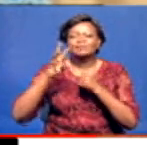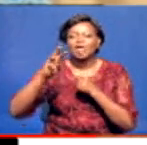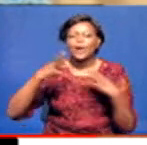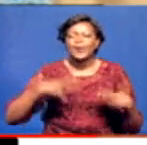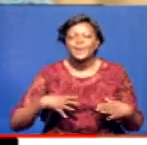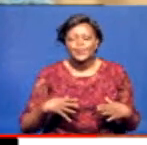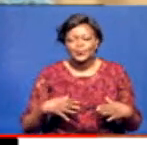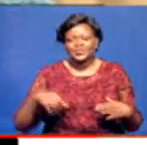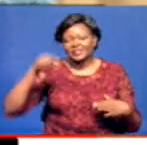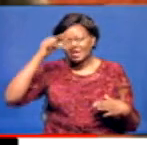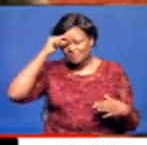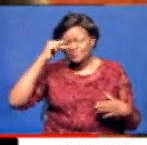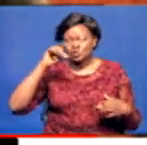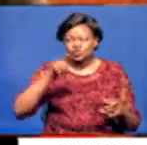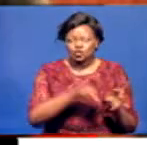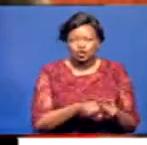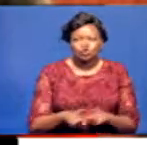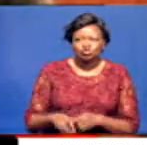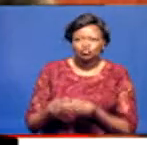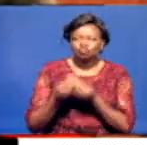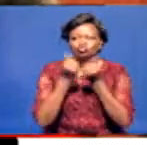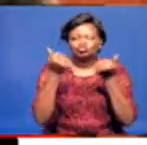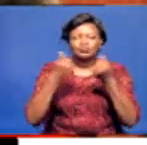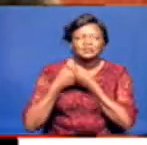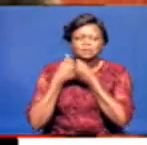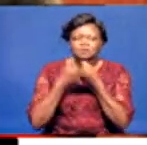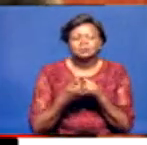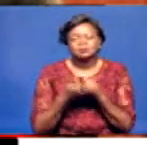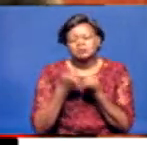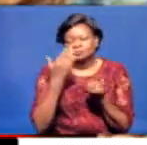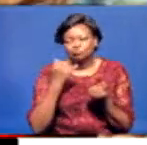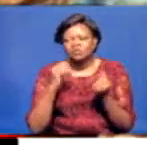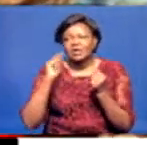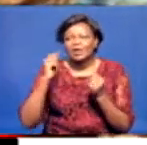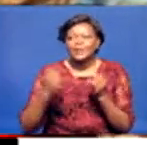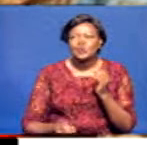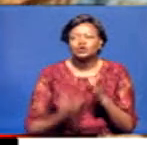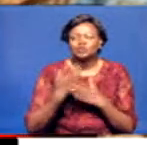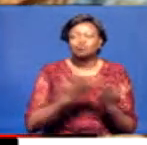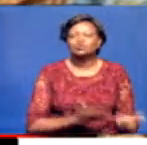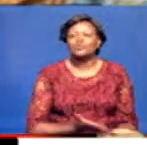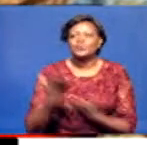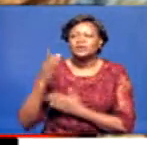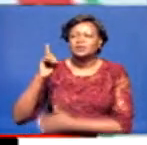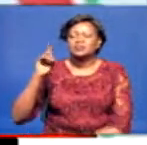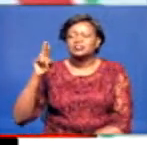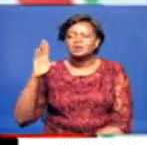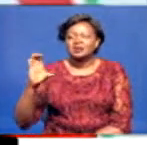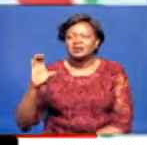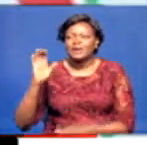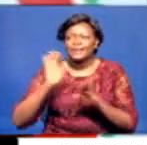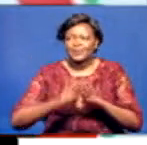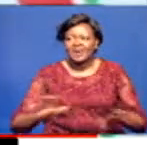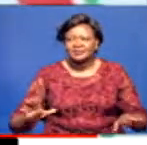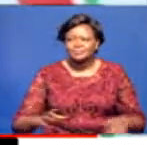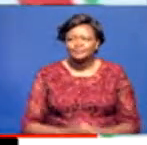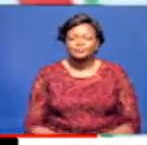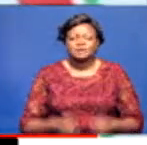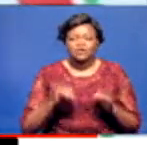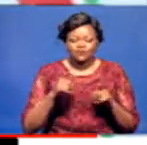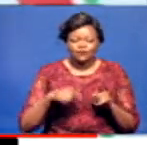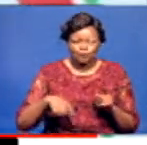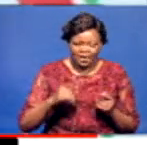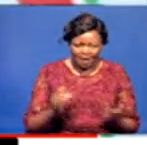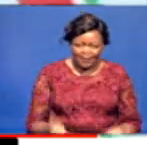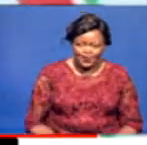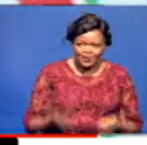The government is also addressing challenges faced by Kenyan producers exporting to the DRC market. If we enhance